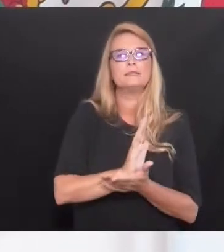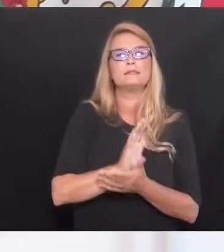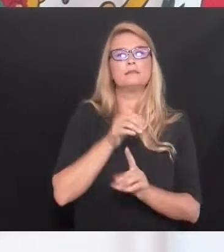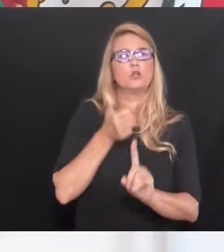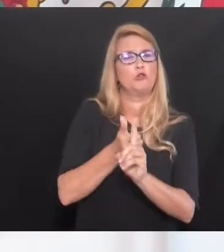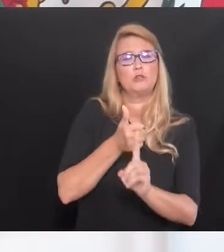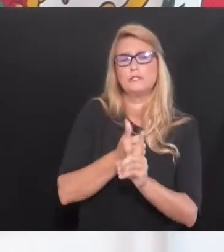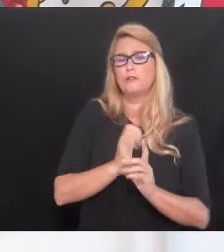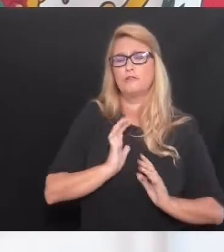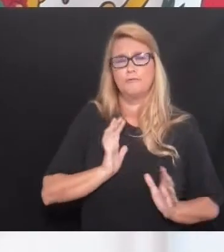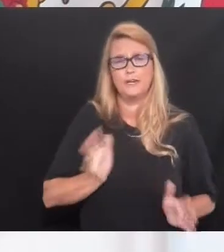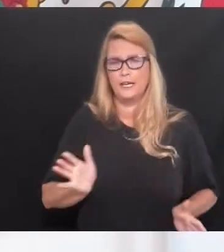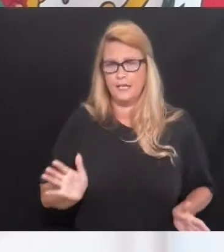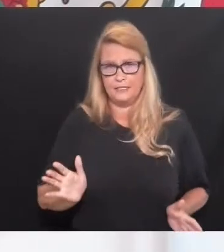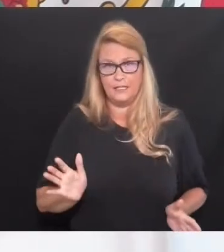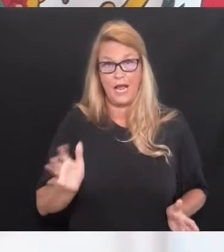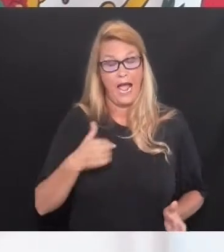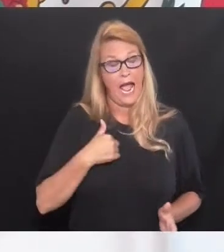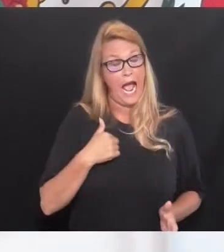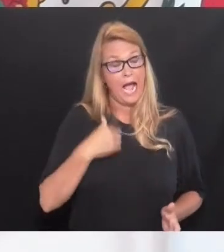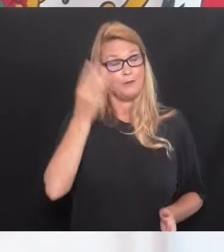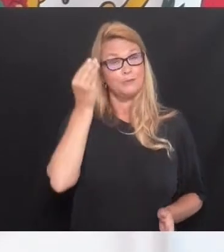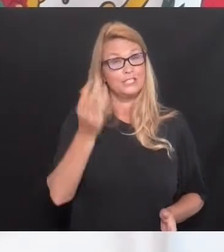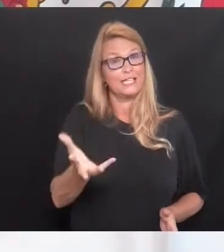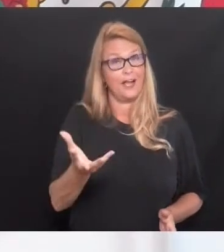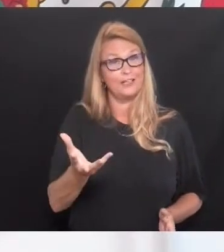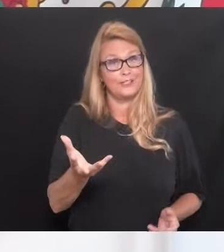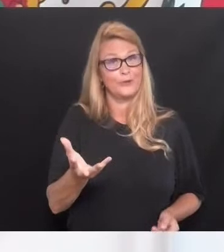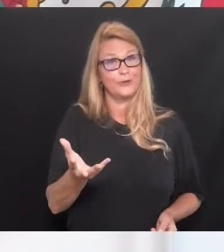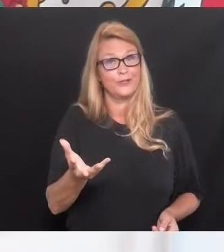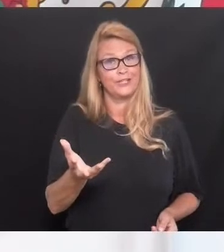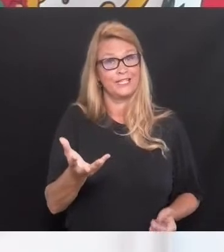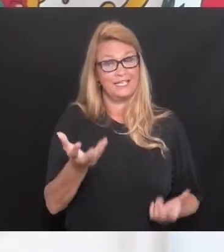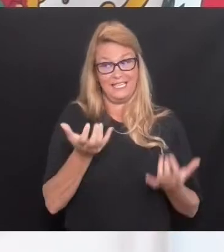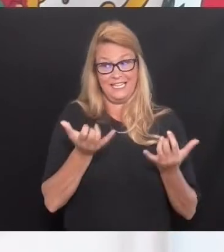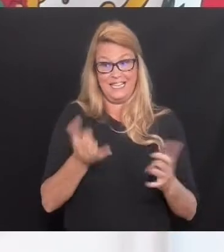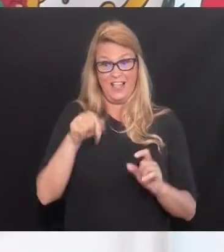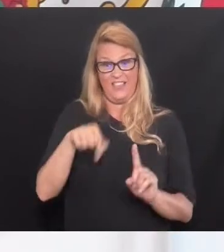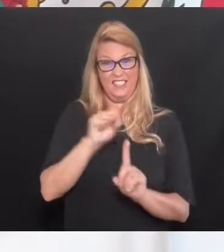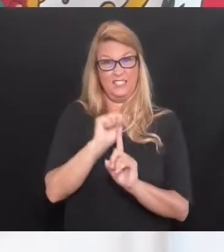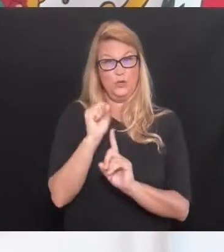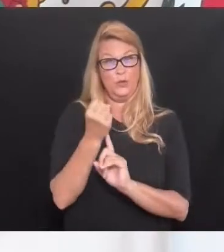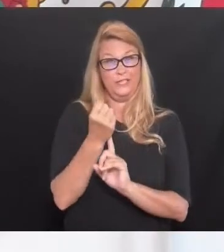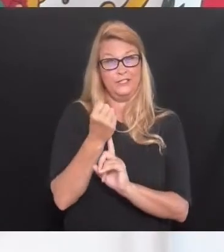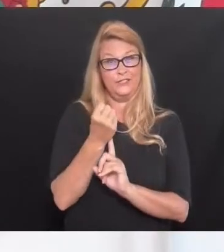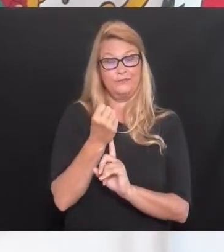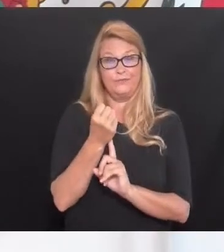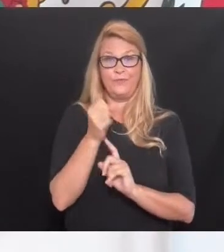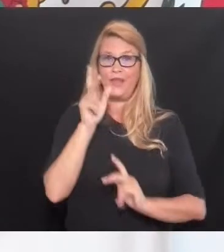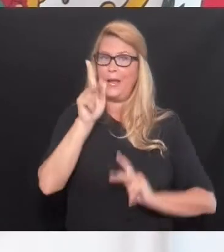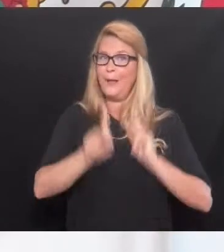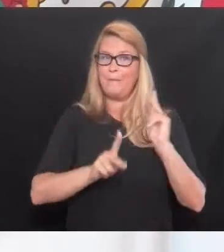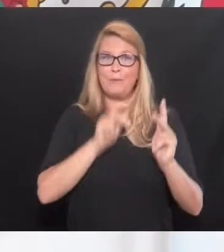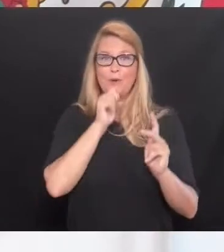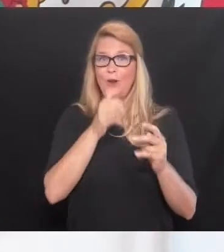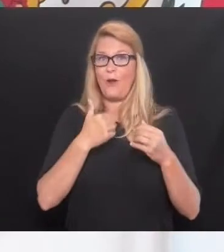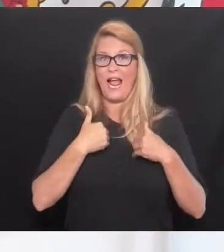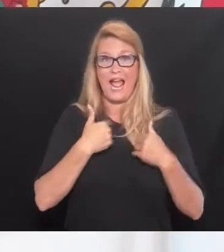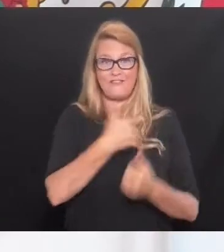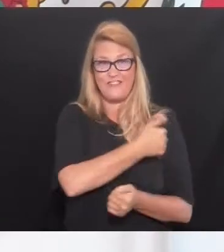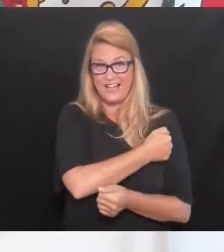absolutely. I am just telling you that in this situation, folks that aren't vaccinated,